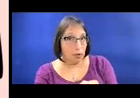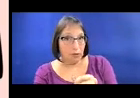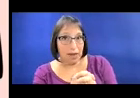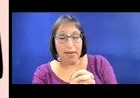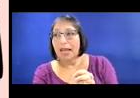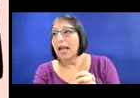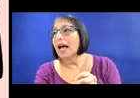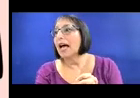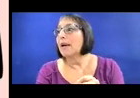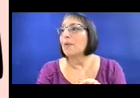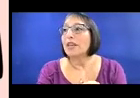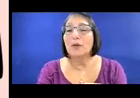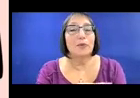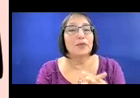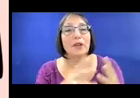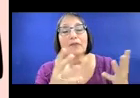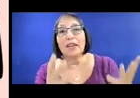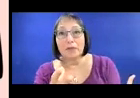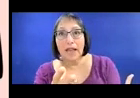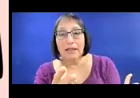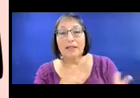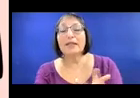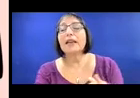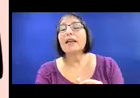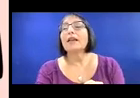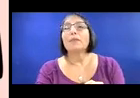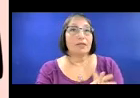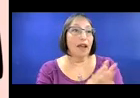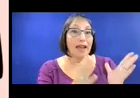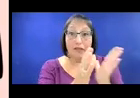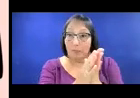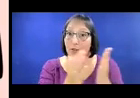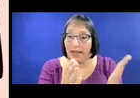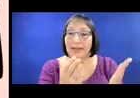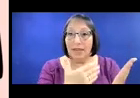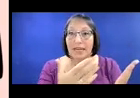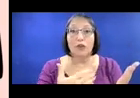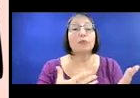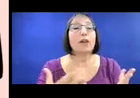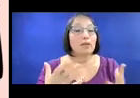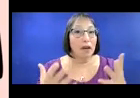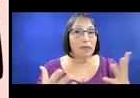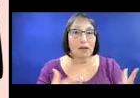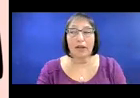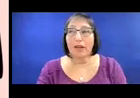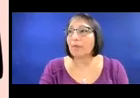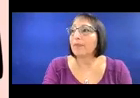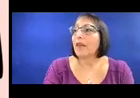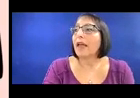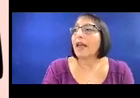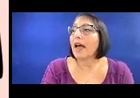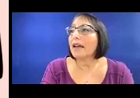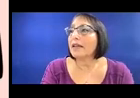language learning. We use a video text, besides having a book that has some things in English, but a lot of it's on video.